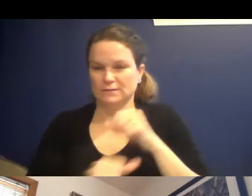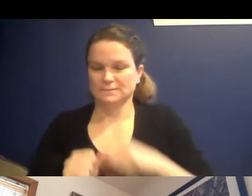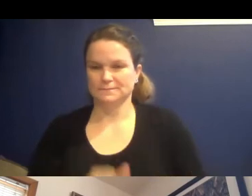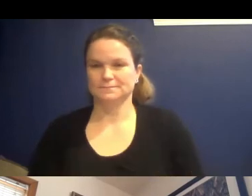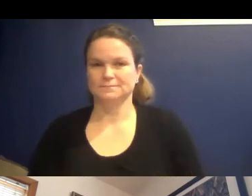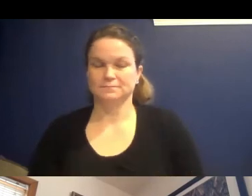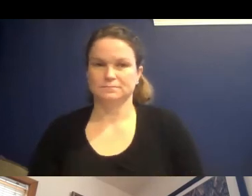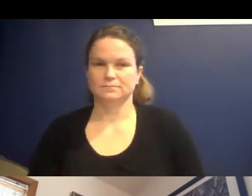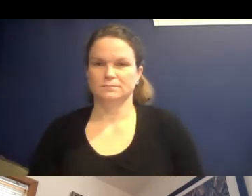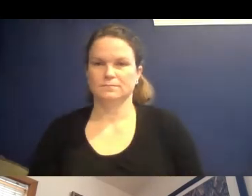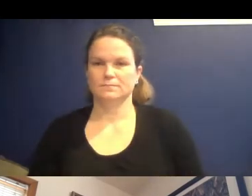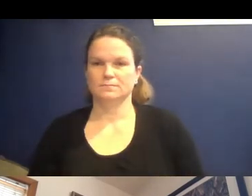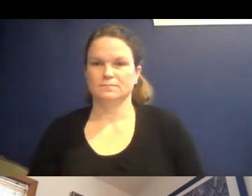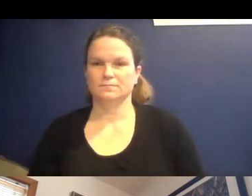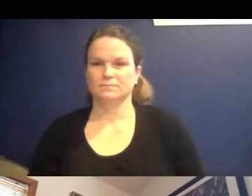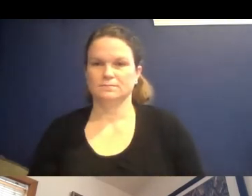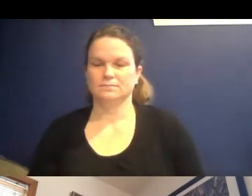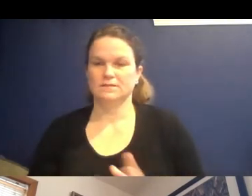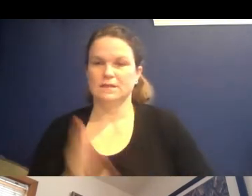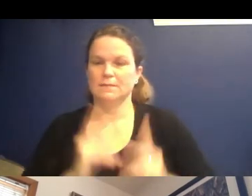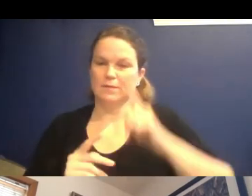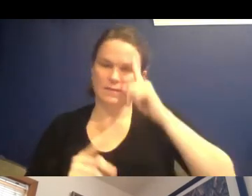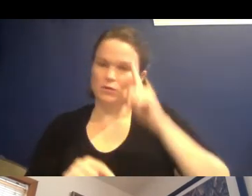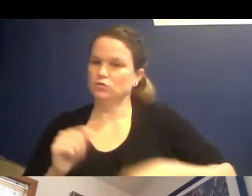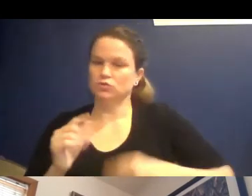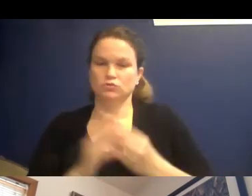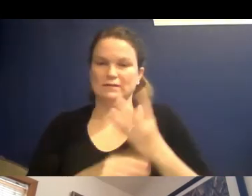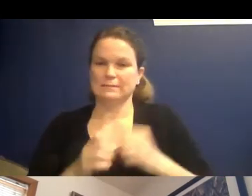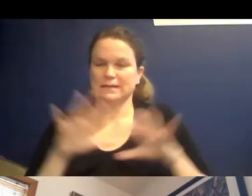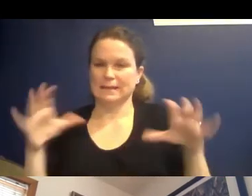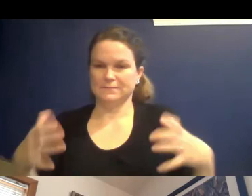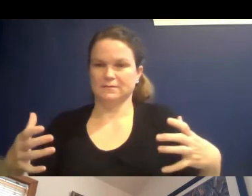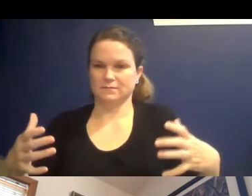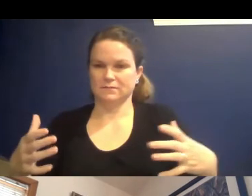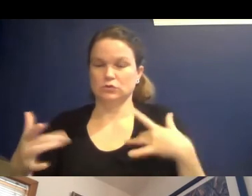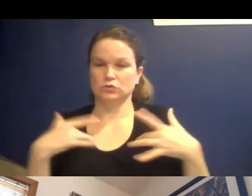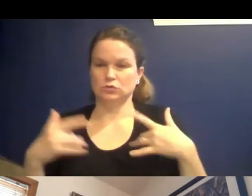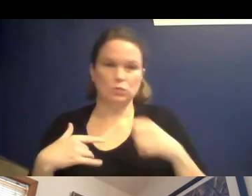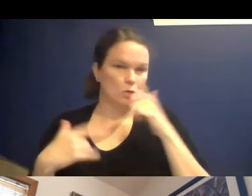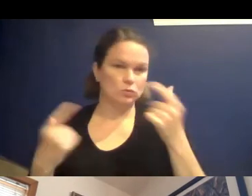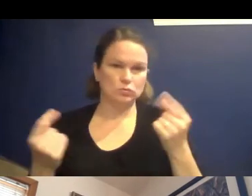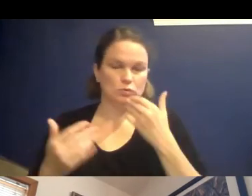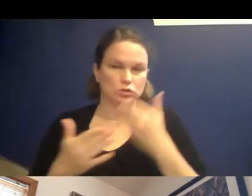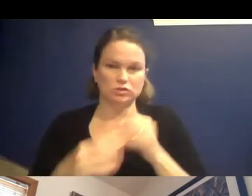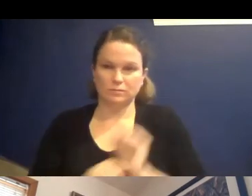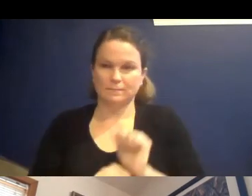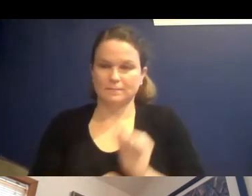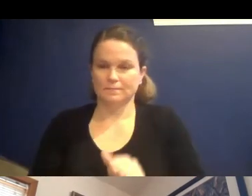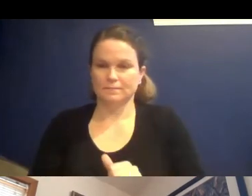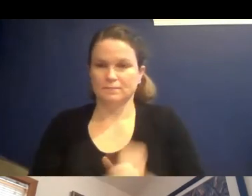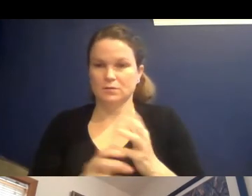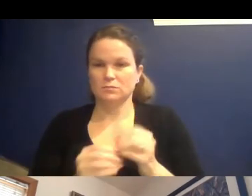there's some people who think you shouldn't raise them in captivity for fear that you wouldn't do a good job and would cause more